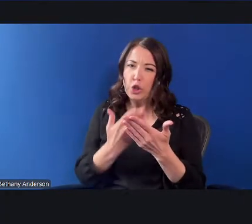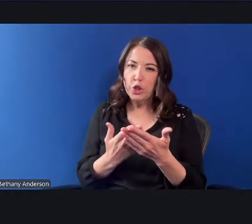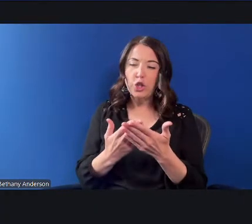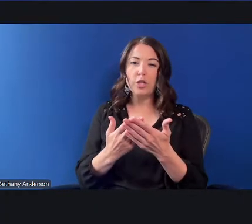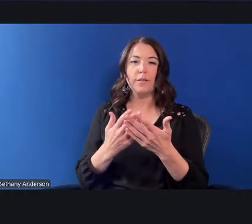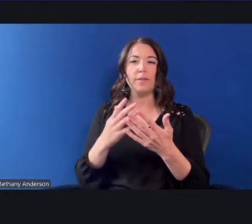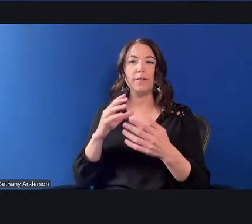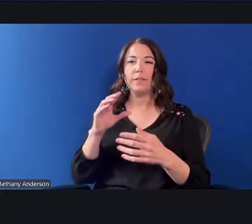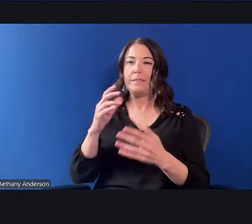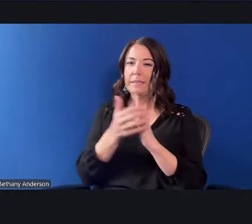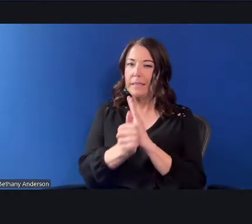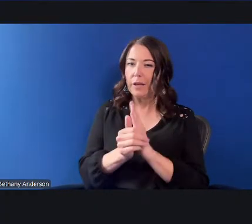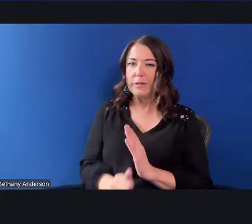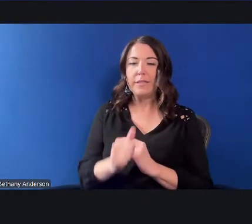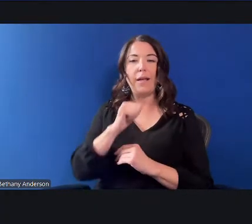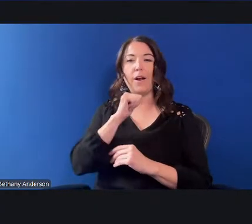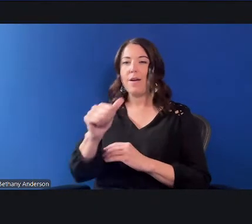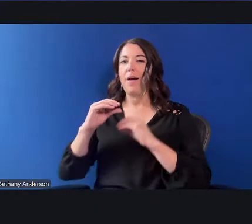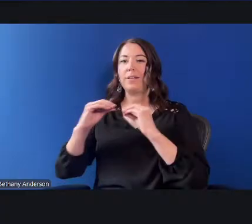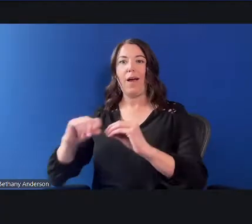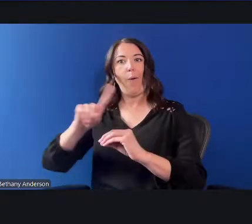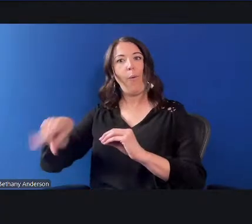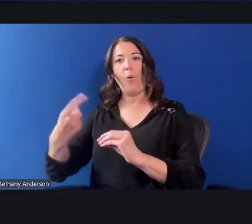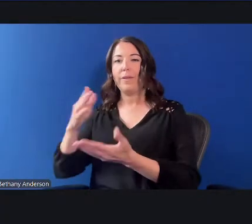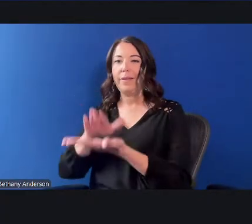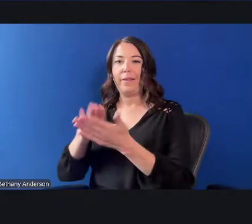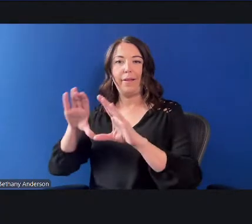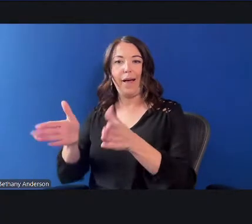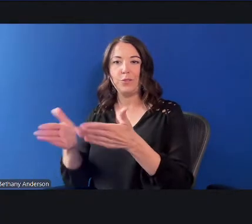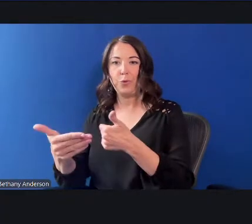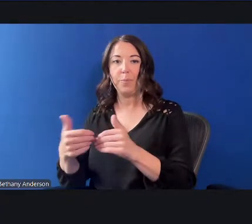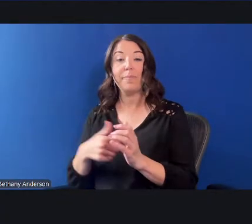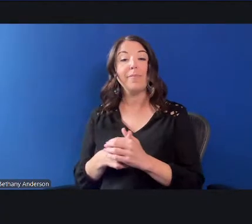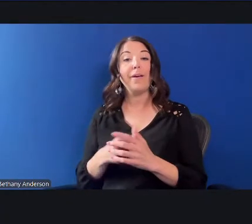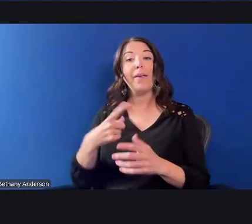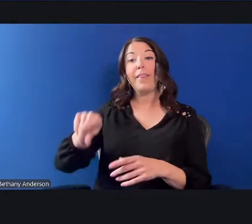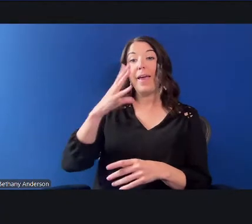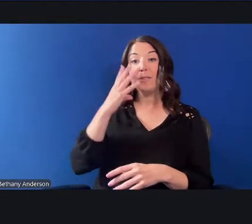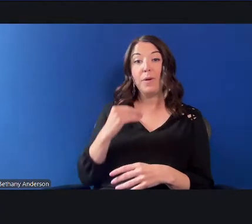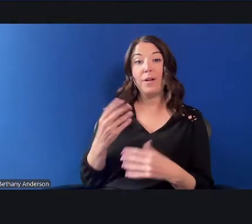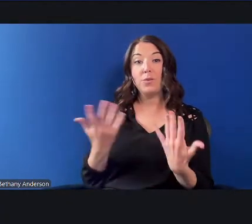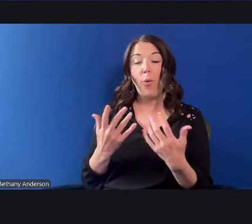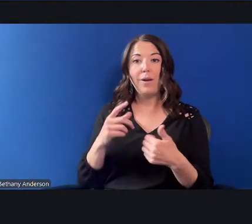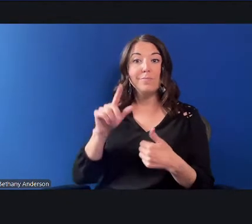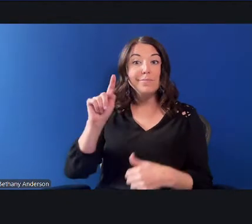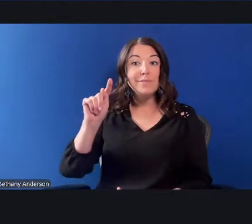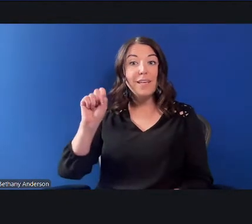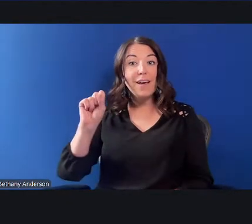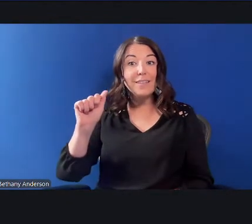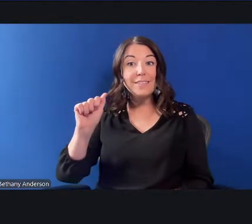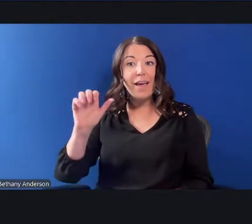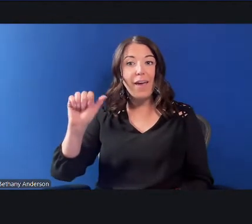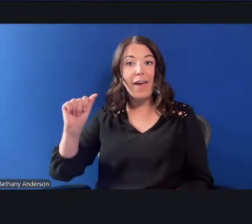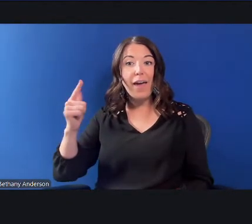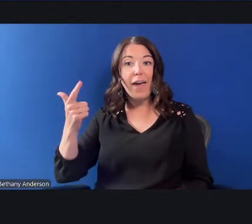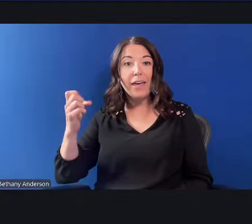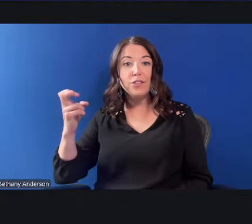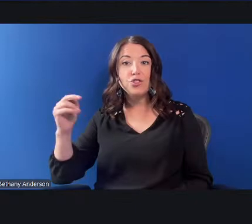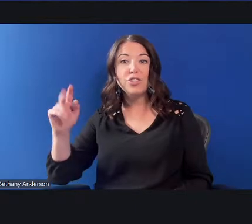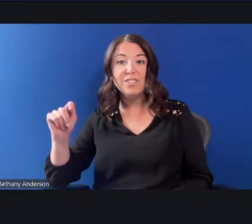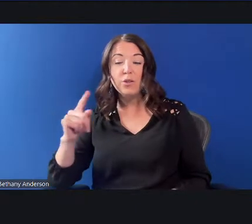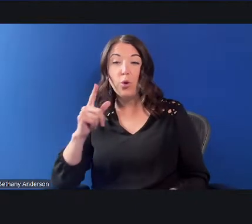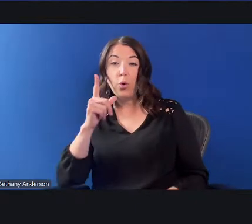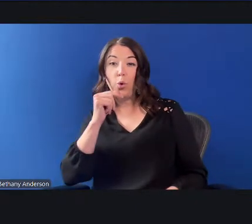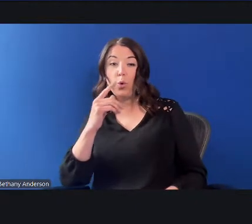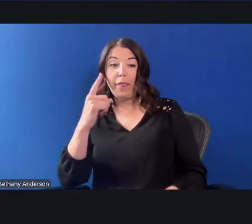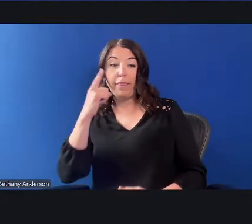in the classroom. So our students encountered things like, how do you handle a TSA agent who thinks you are more or less capable than